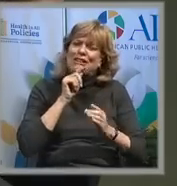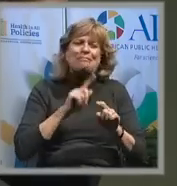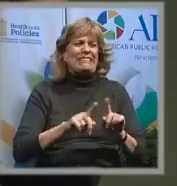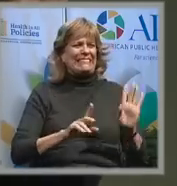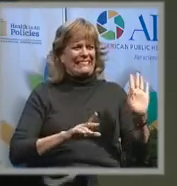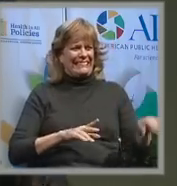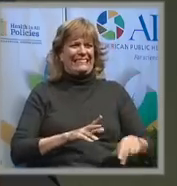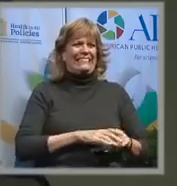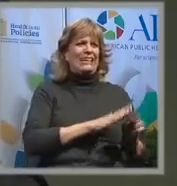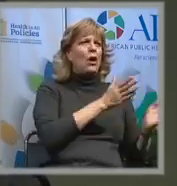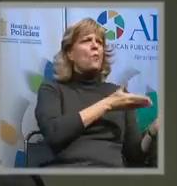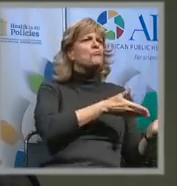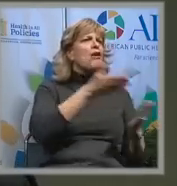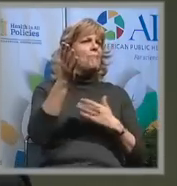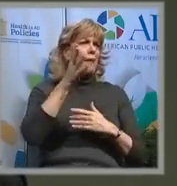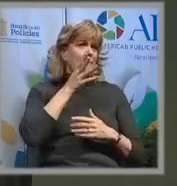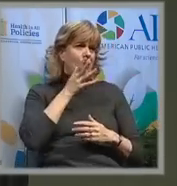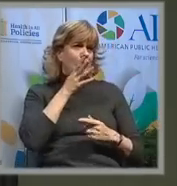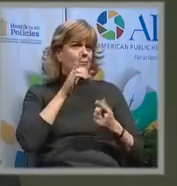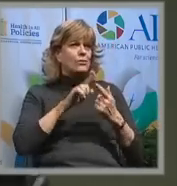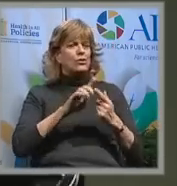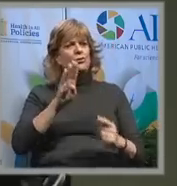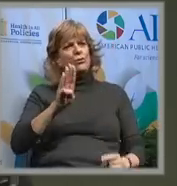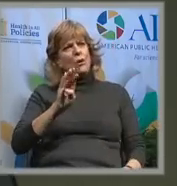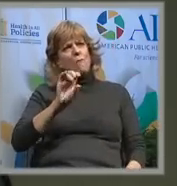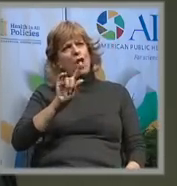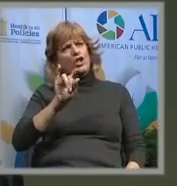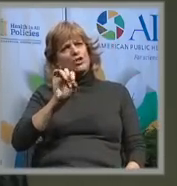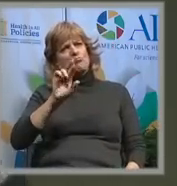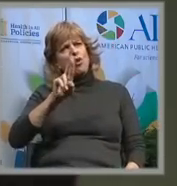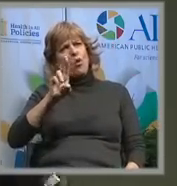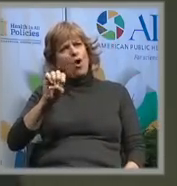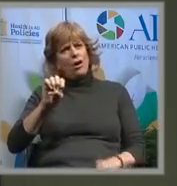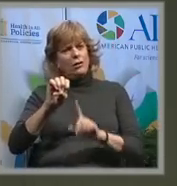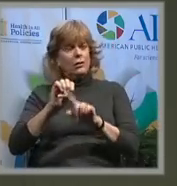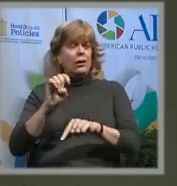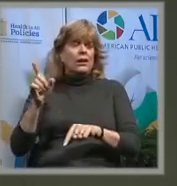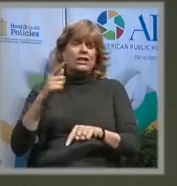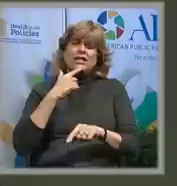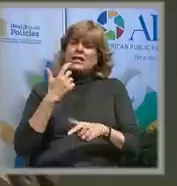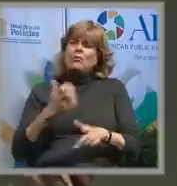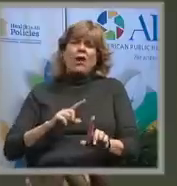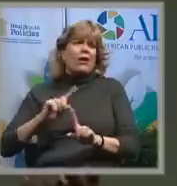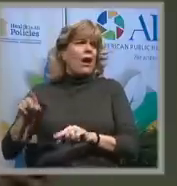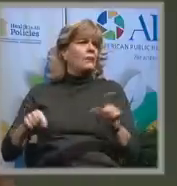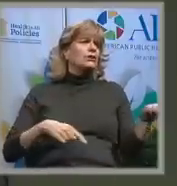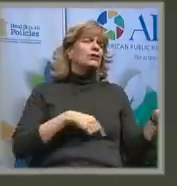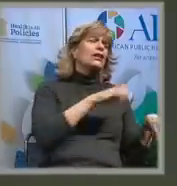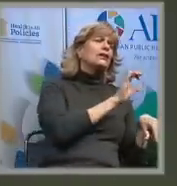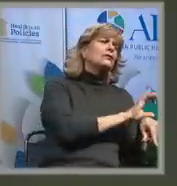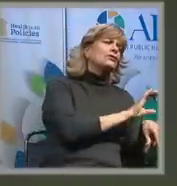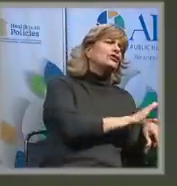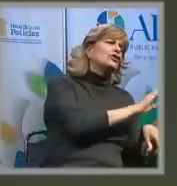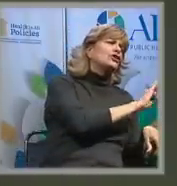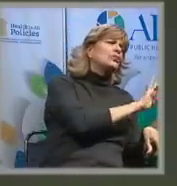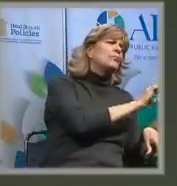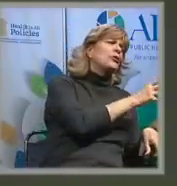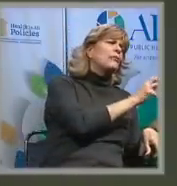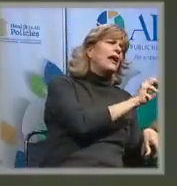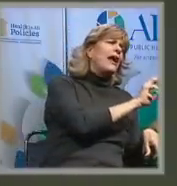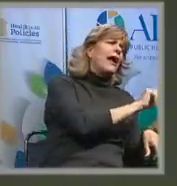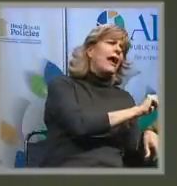to Baltimore, and she had worried about coming because she said, my church is in Birmingham. We've got churches, Mama, in Baltimore.